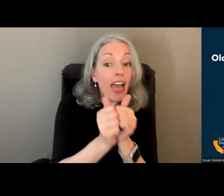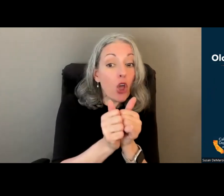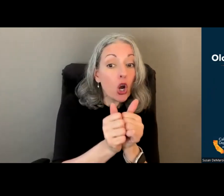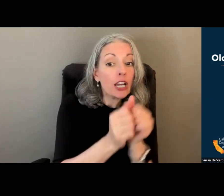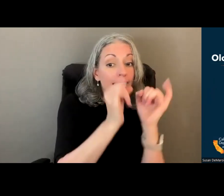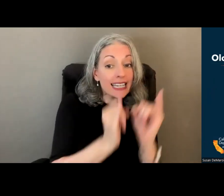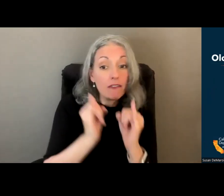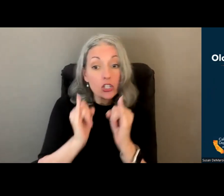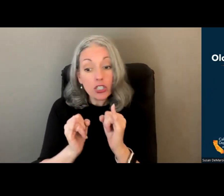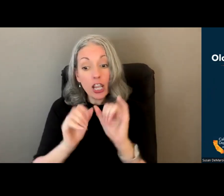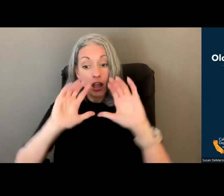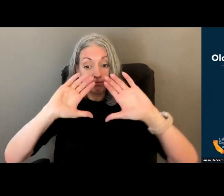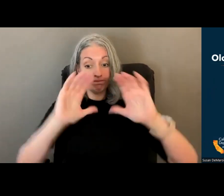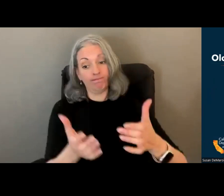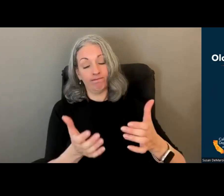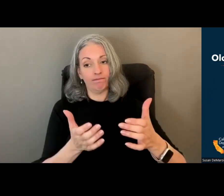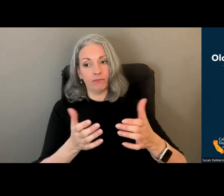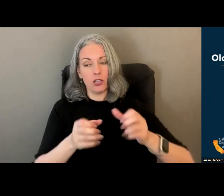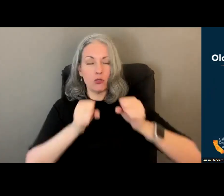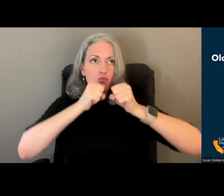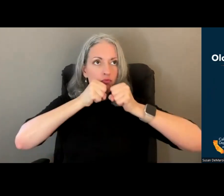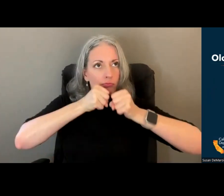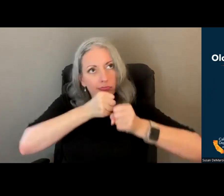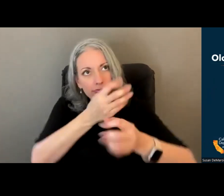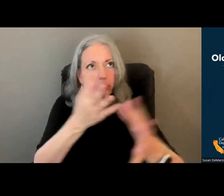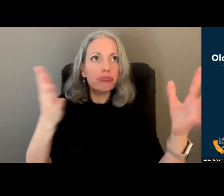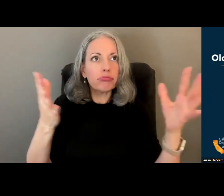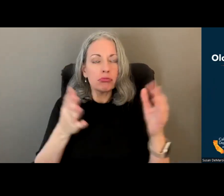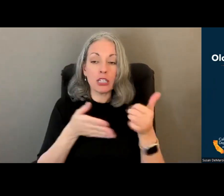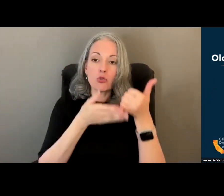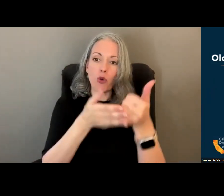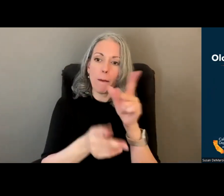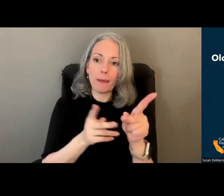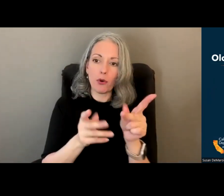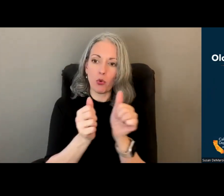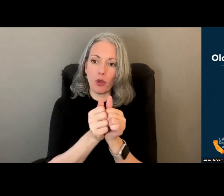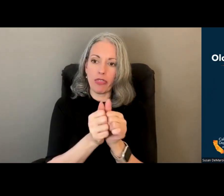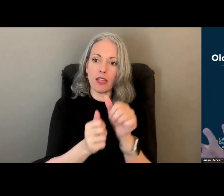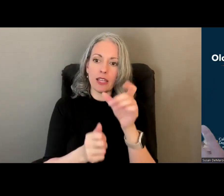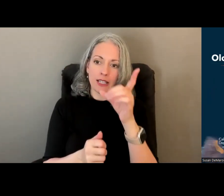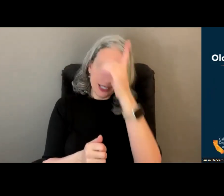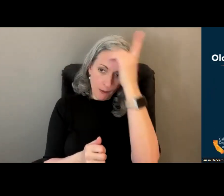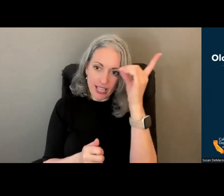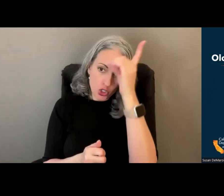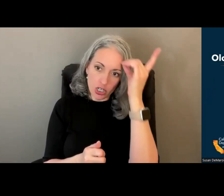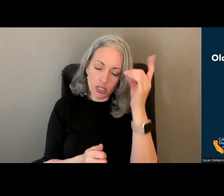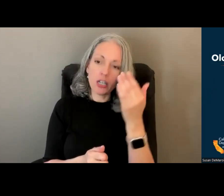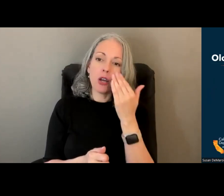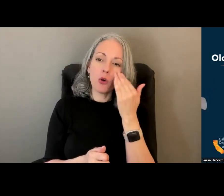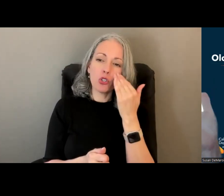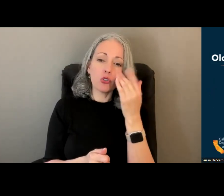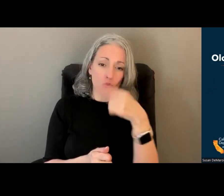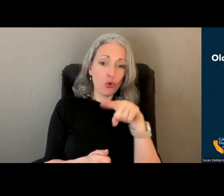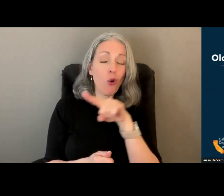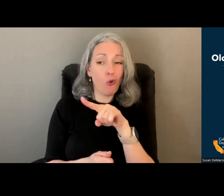group to amplify the experience of Californians living with dementia. Most of you know, as I look at the screen,